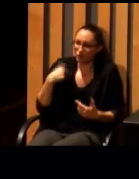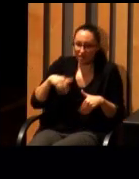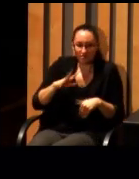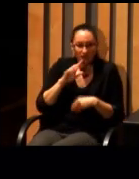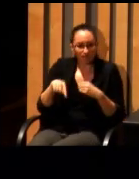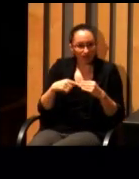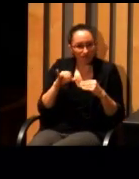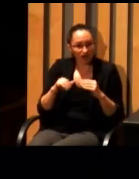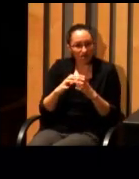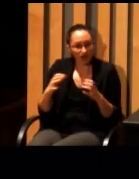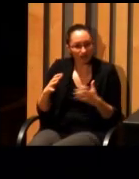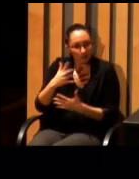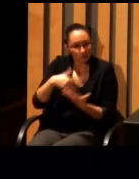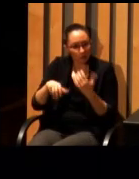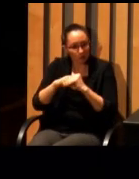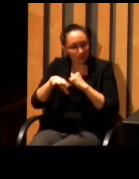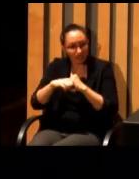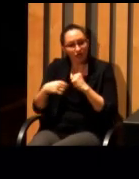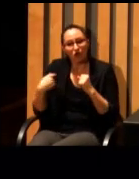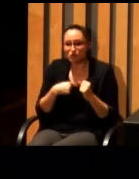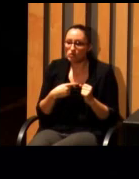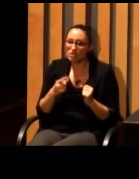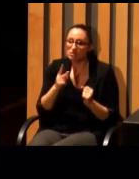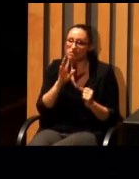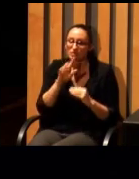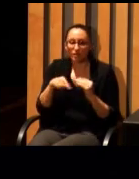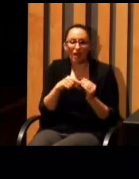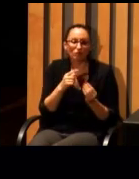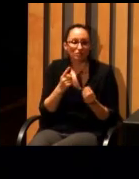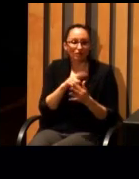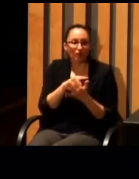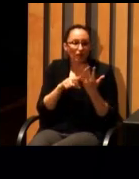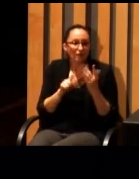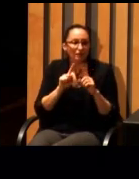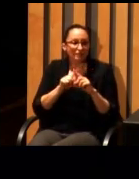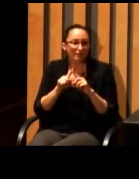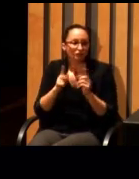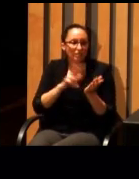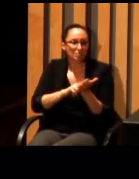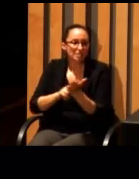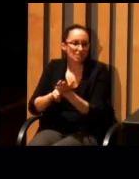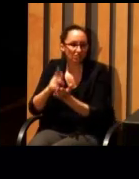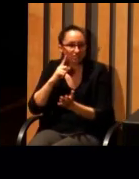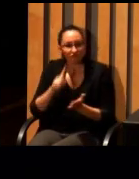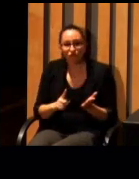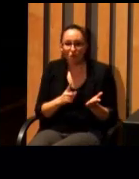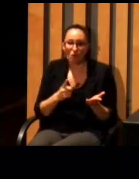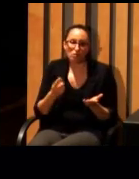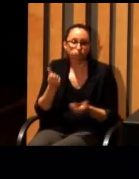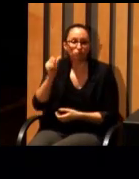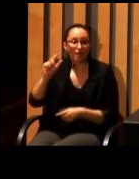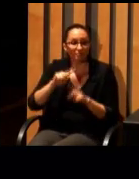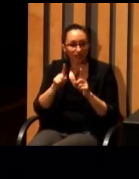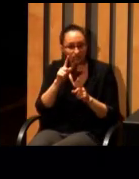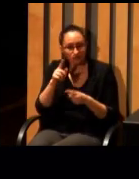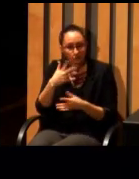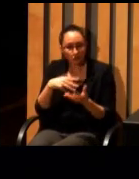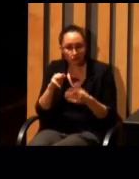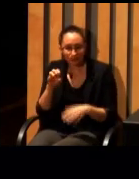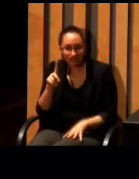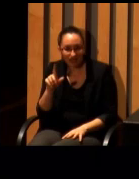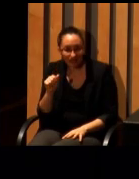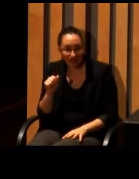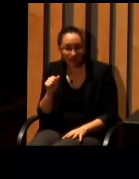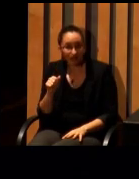is social media. Right? We talked a little bit about sign-on and sort of existing petitions and these kinds of things. But in fact, social media, if we're talking about